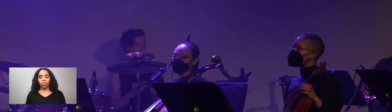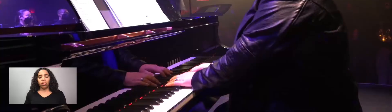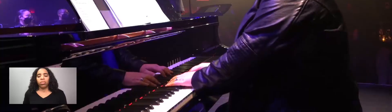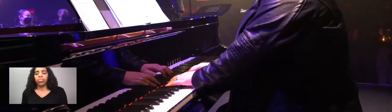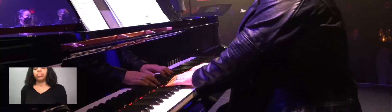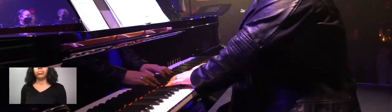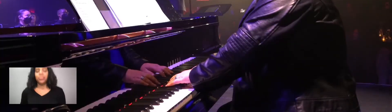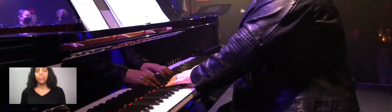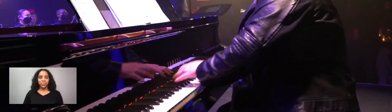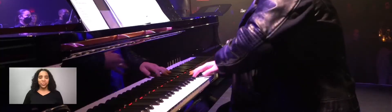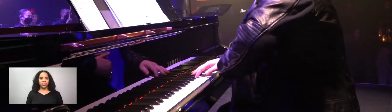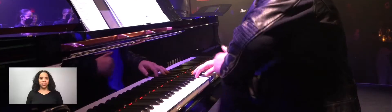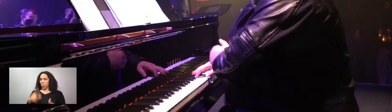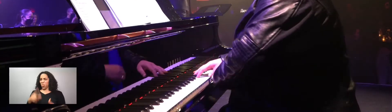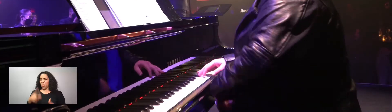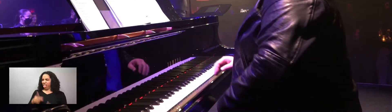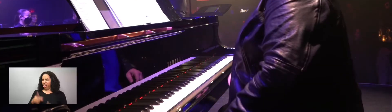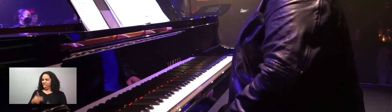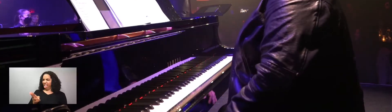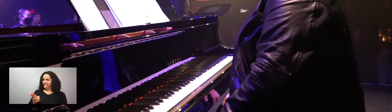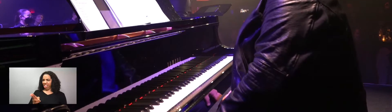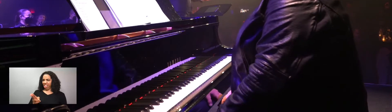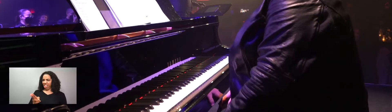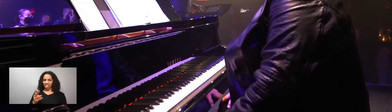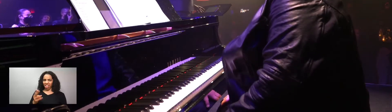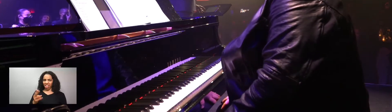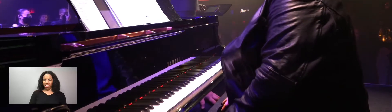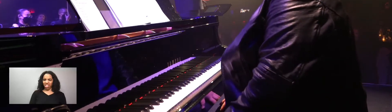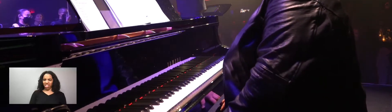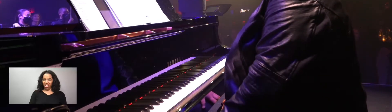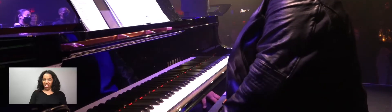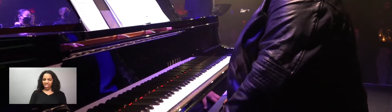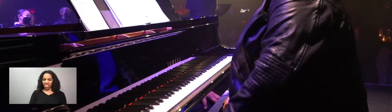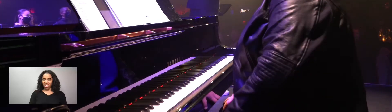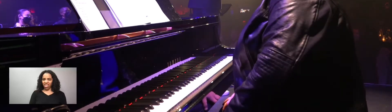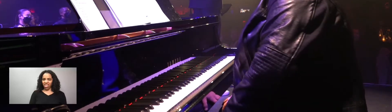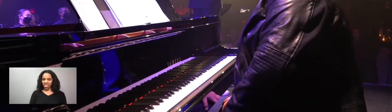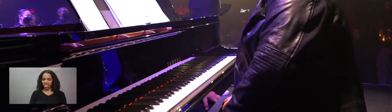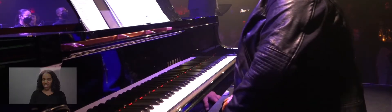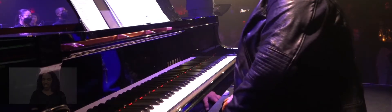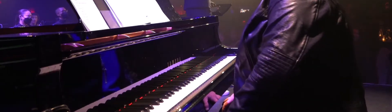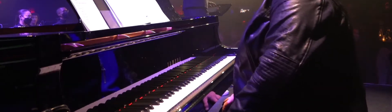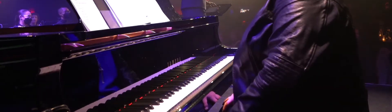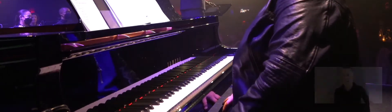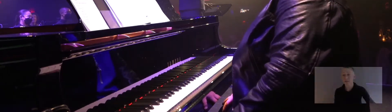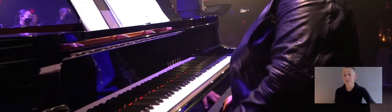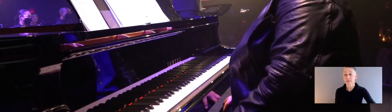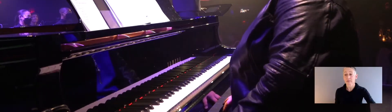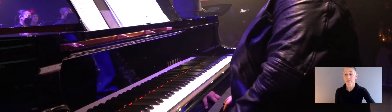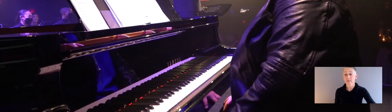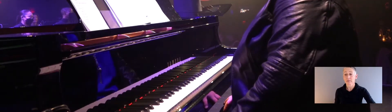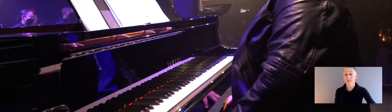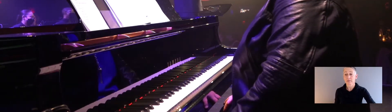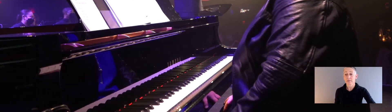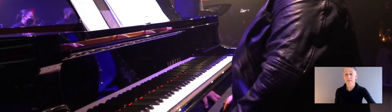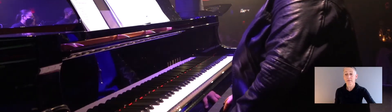Kate, what the hell? You want me to follow that? This is a quiet song, friends. This is a quiet